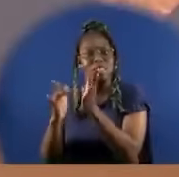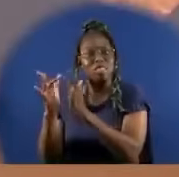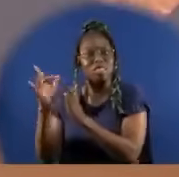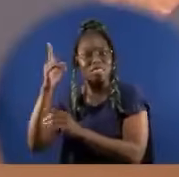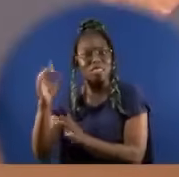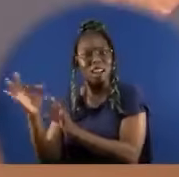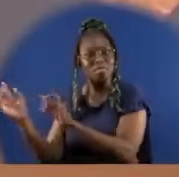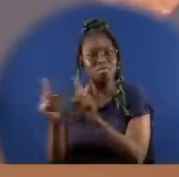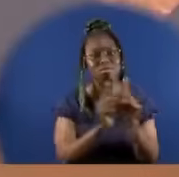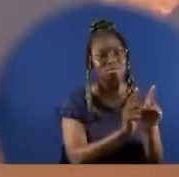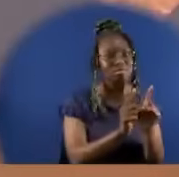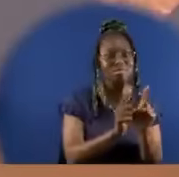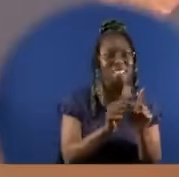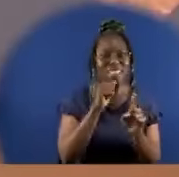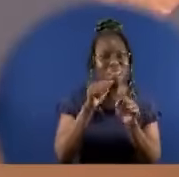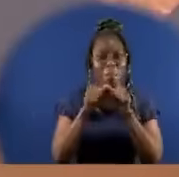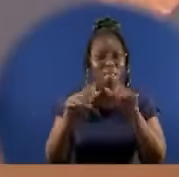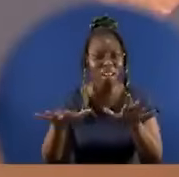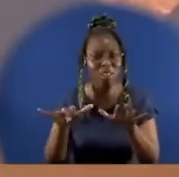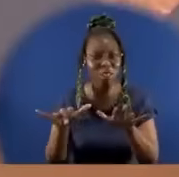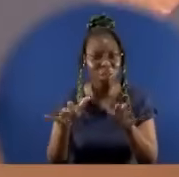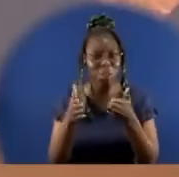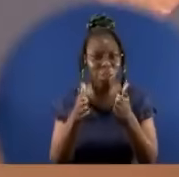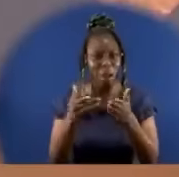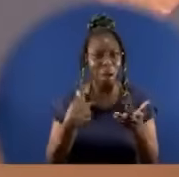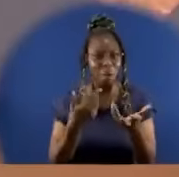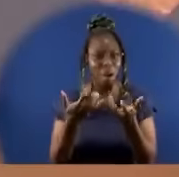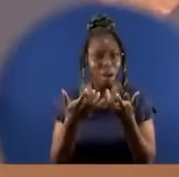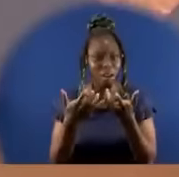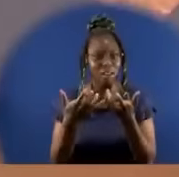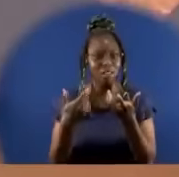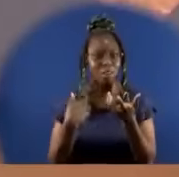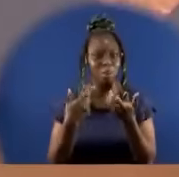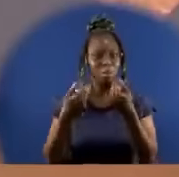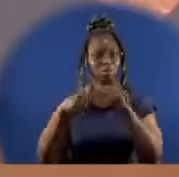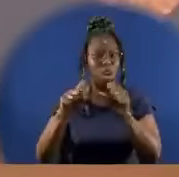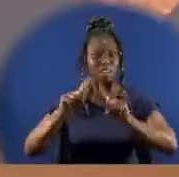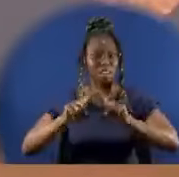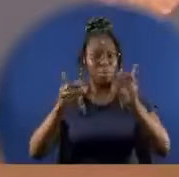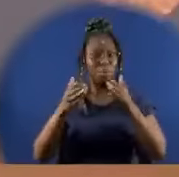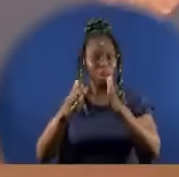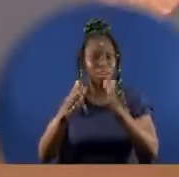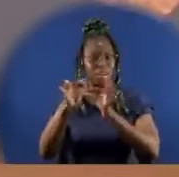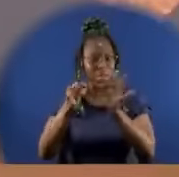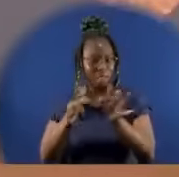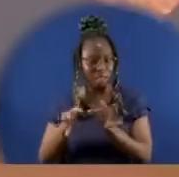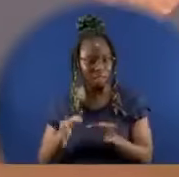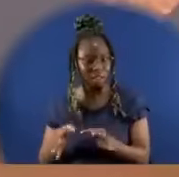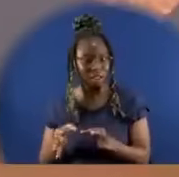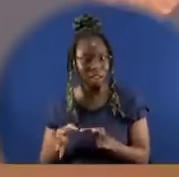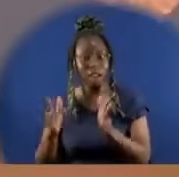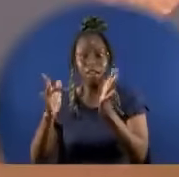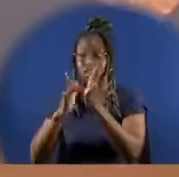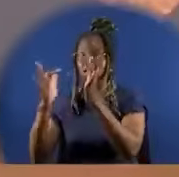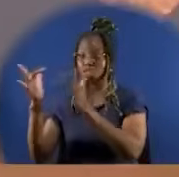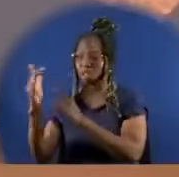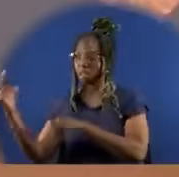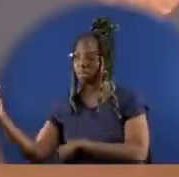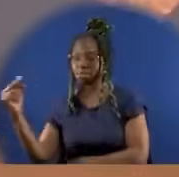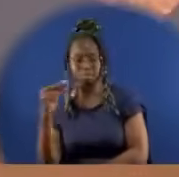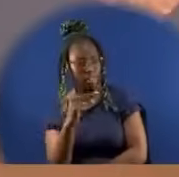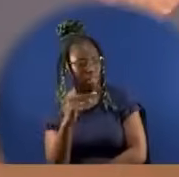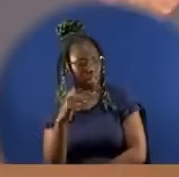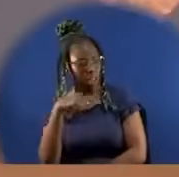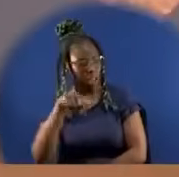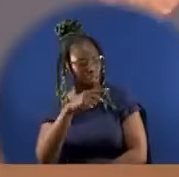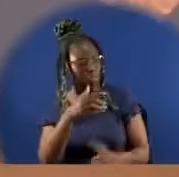didn't bless you like I wanted it to, so let me try and make it go this way. It's called remix. Jesus sees these brothers, and they come